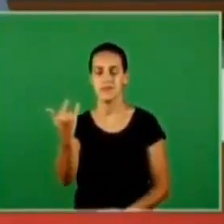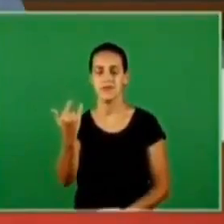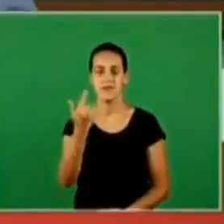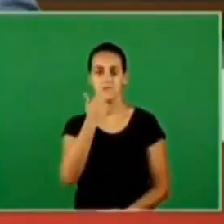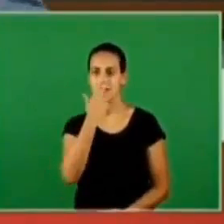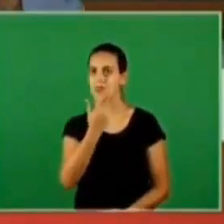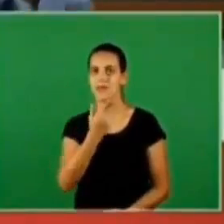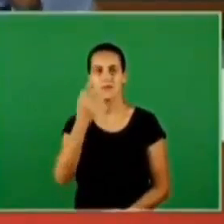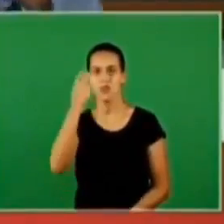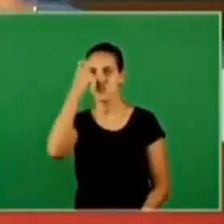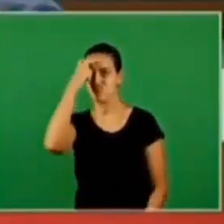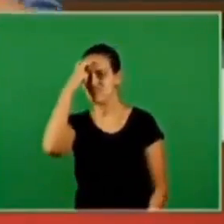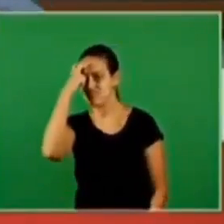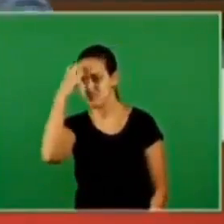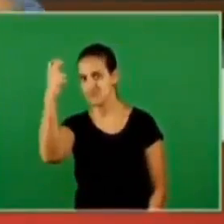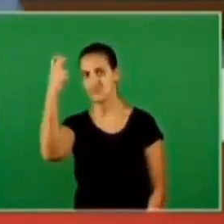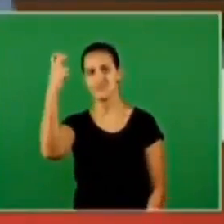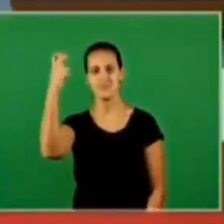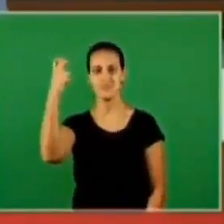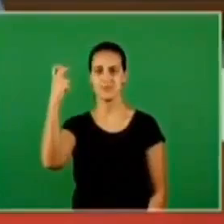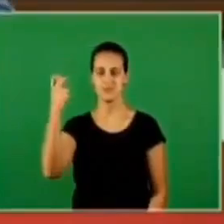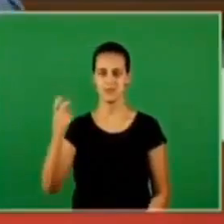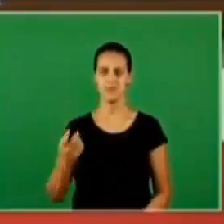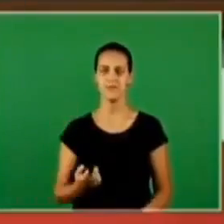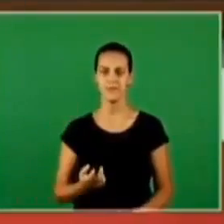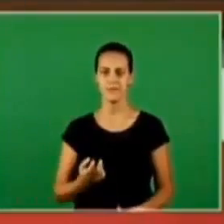The world is the world of culture.